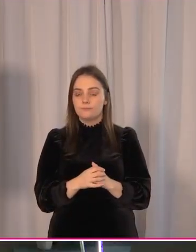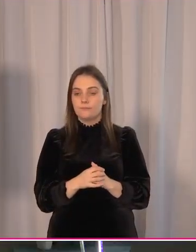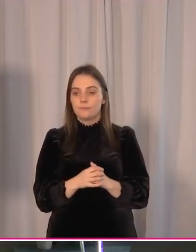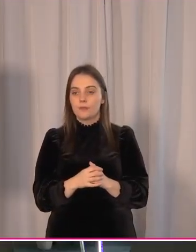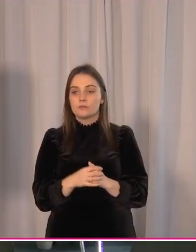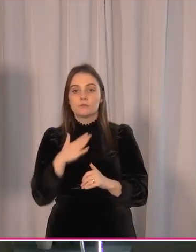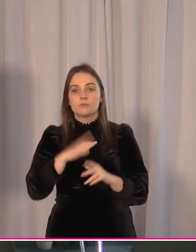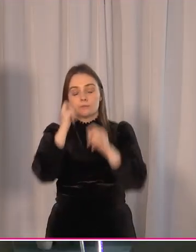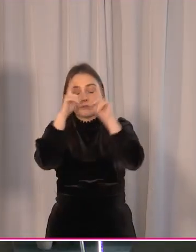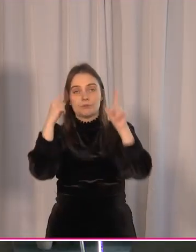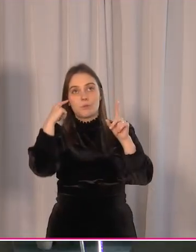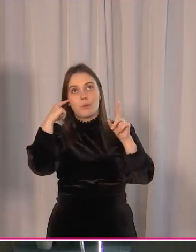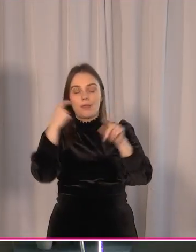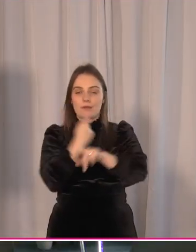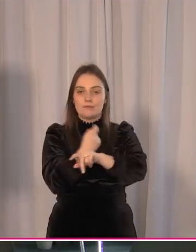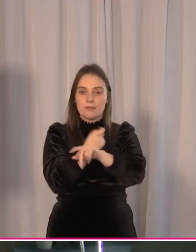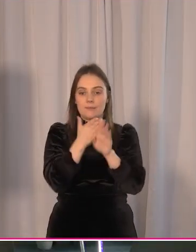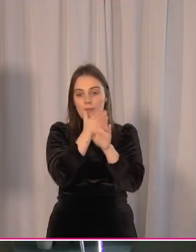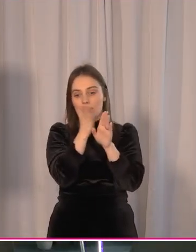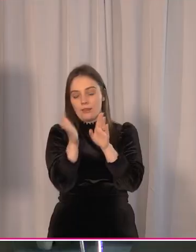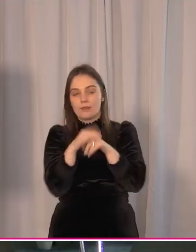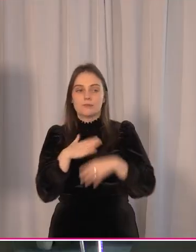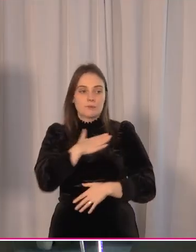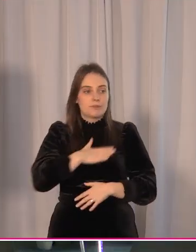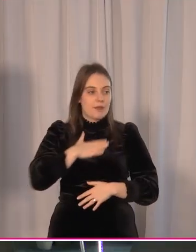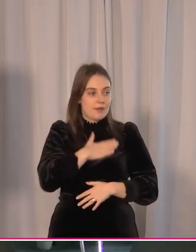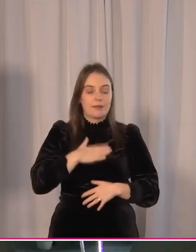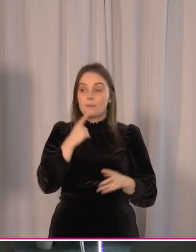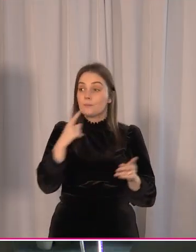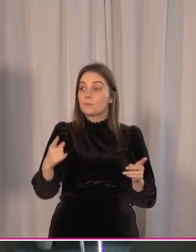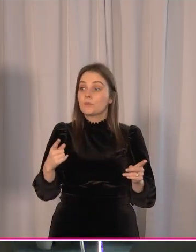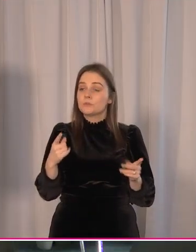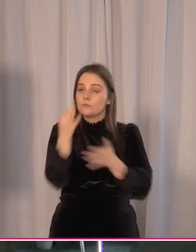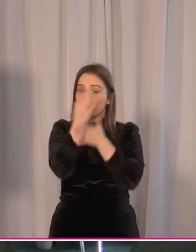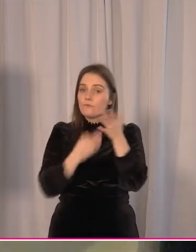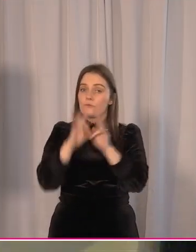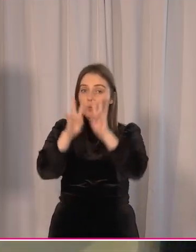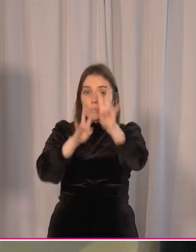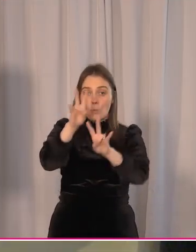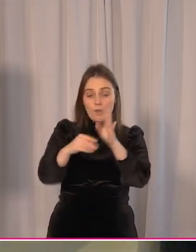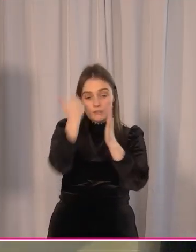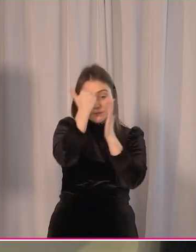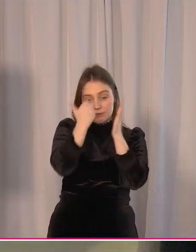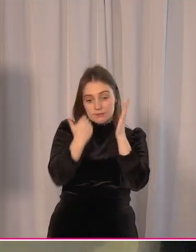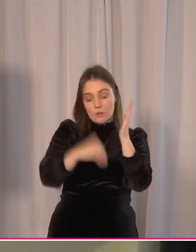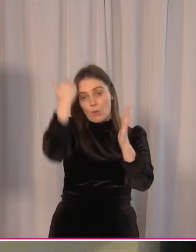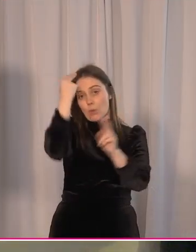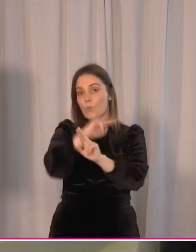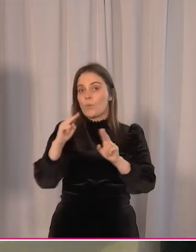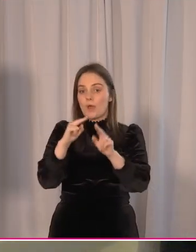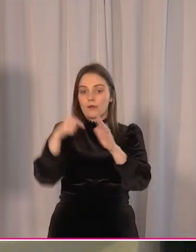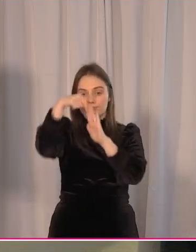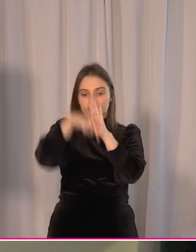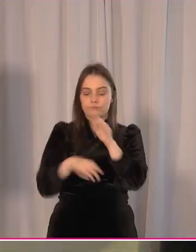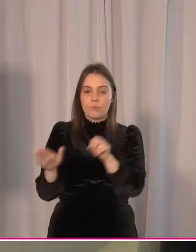can't. I'm just conscious of our time now. We're running over. There's a couple of questions here, and I know that we're not going to get to them